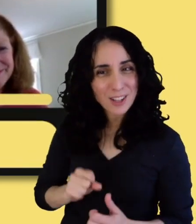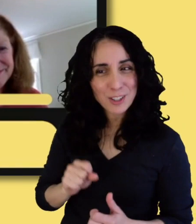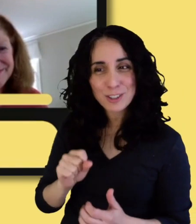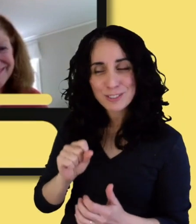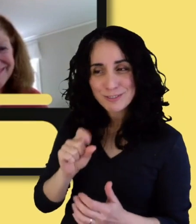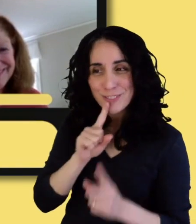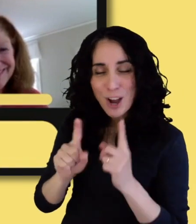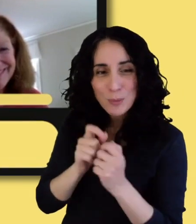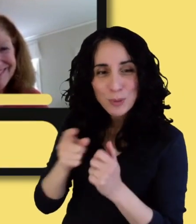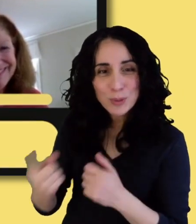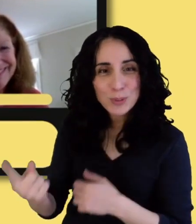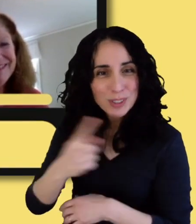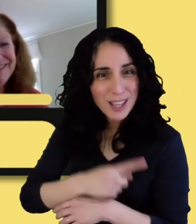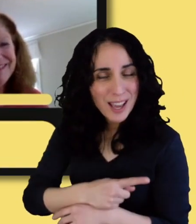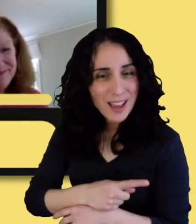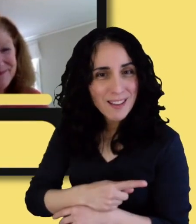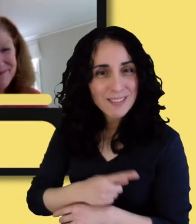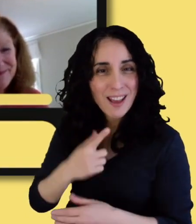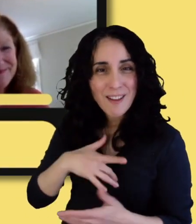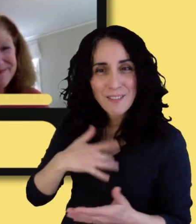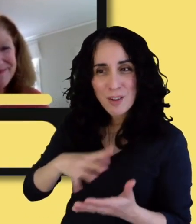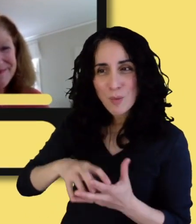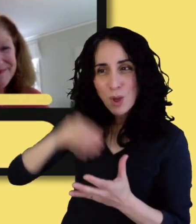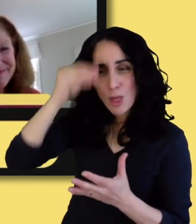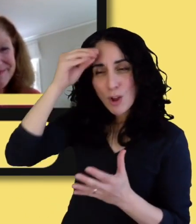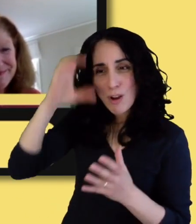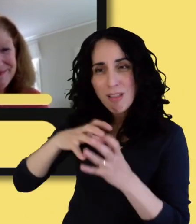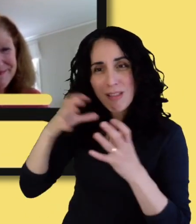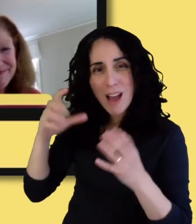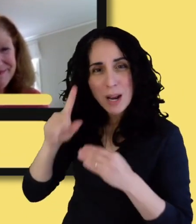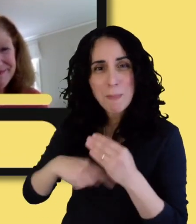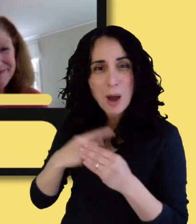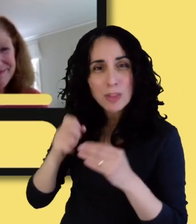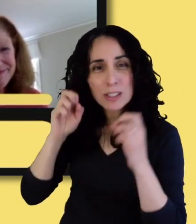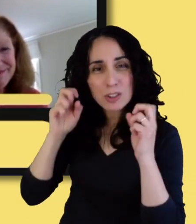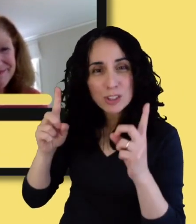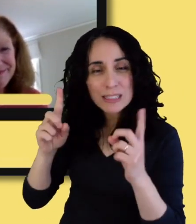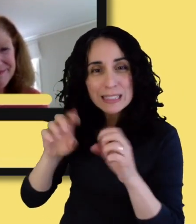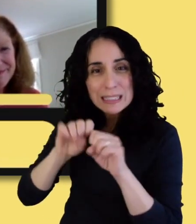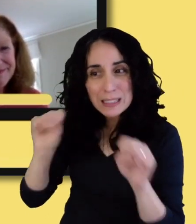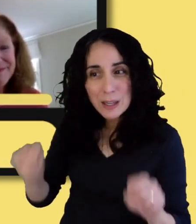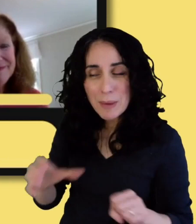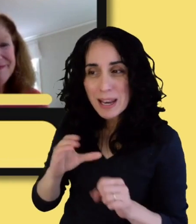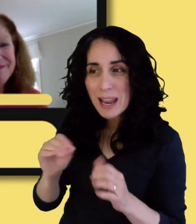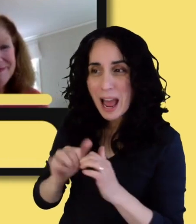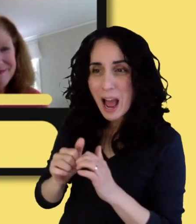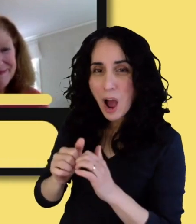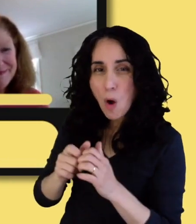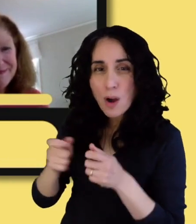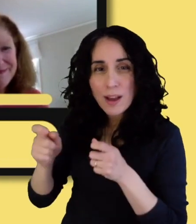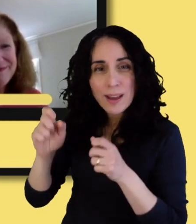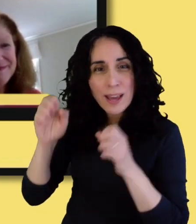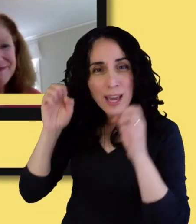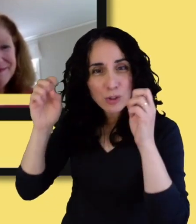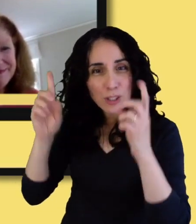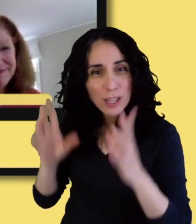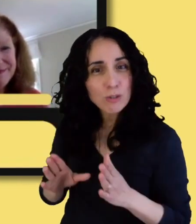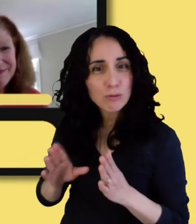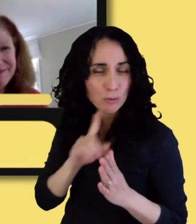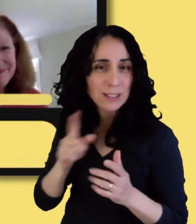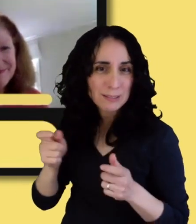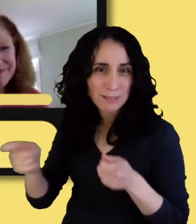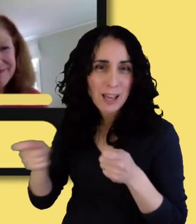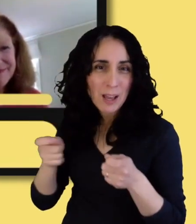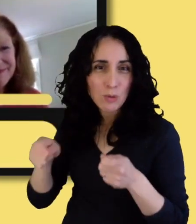able to talk to you today. And I think that we learned a lot about the education system and the way that educators are handling